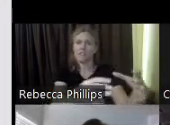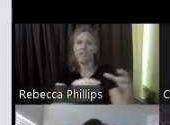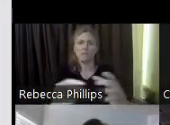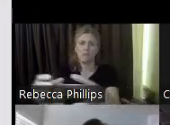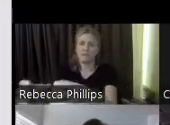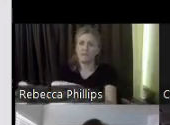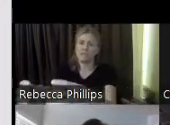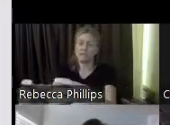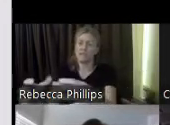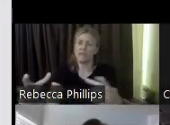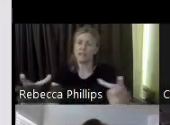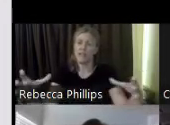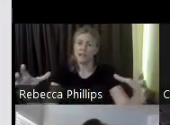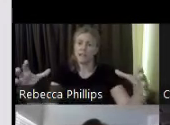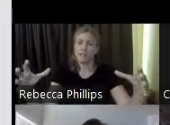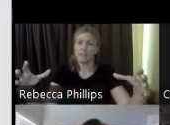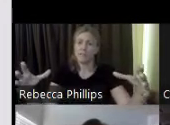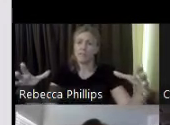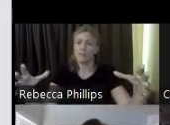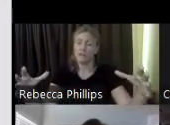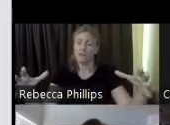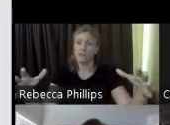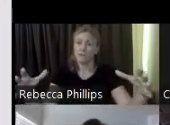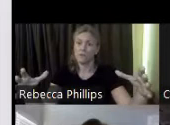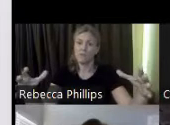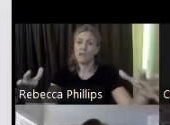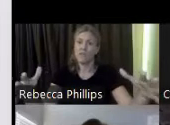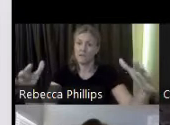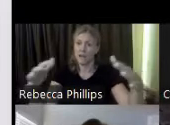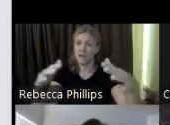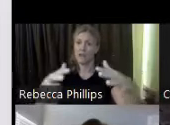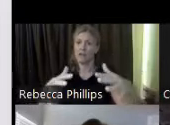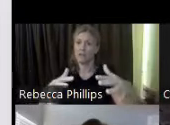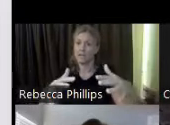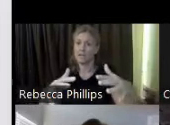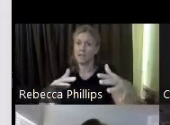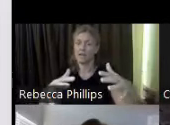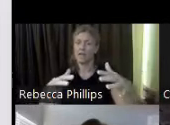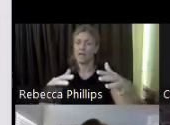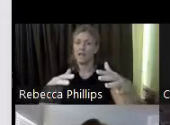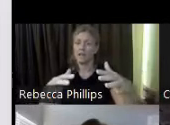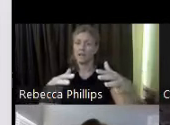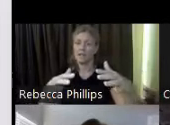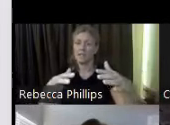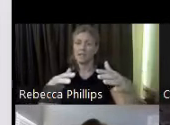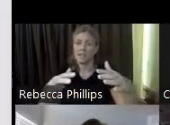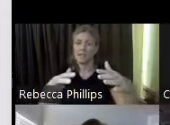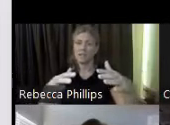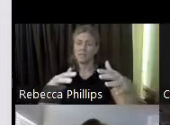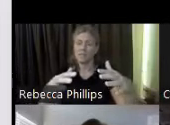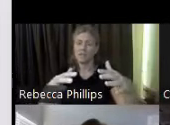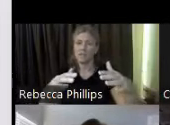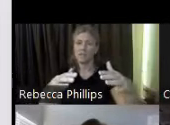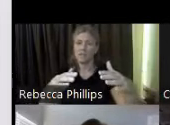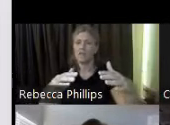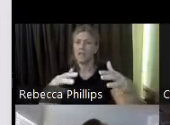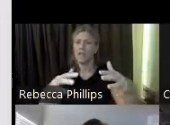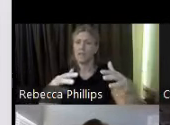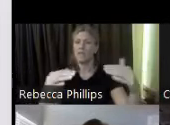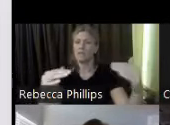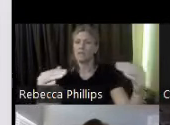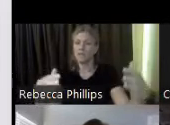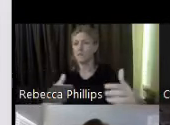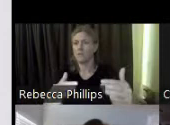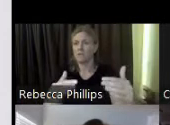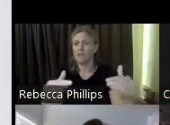all their signs would be a little bit different. And a lot of times people that lived close that were deaf, they would kind of congregate together. And so then they